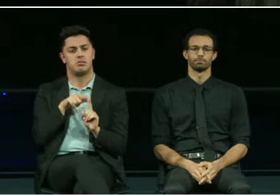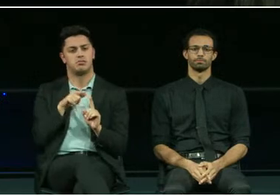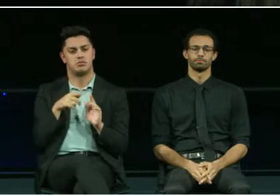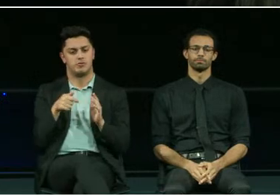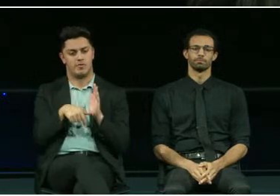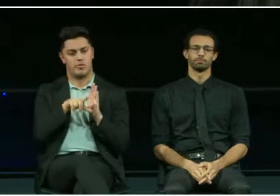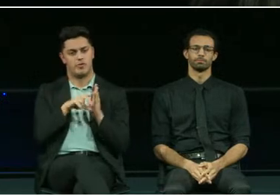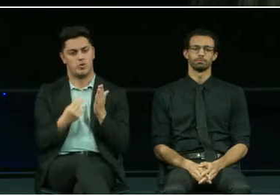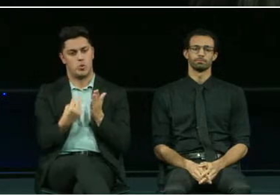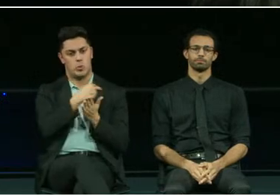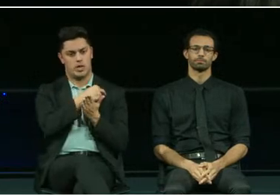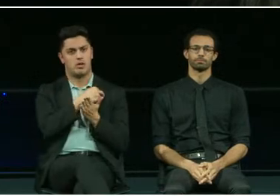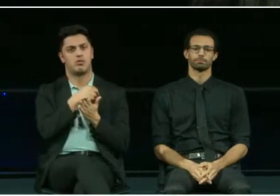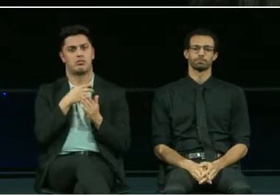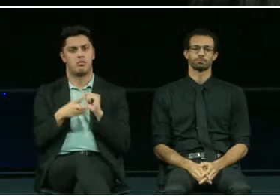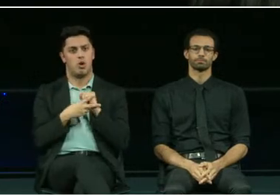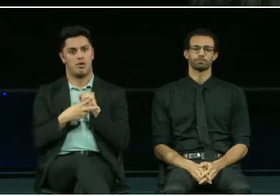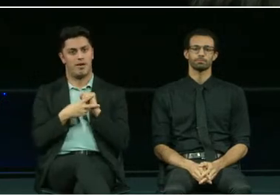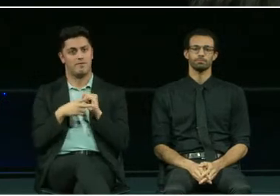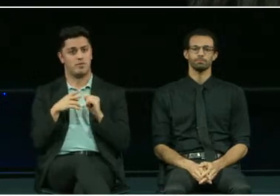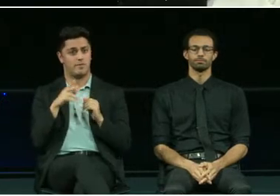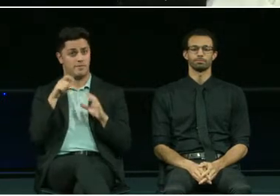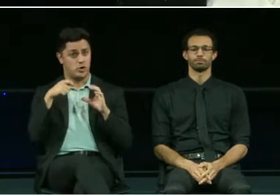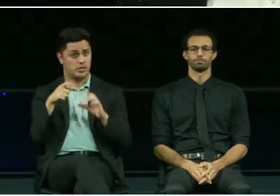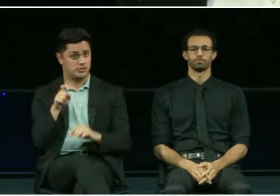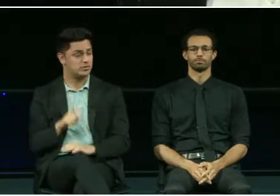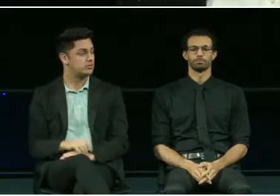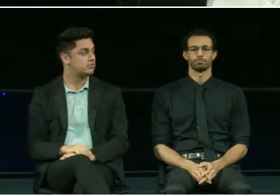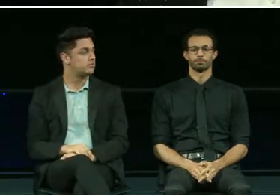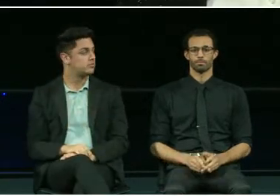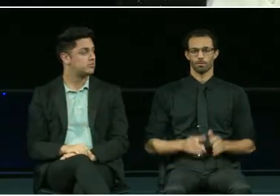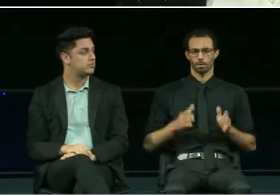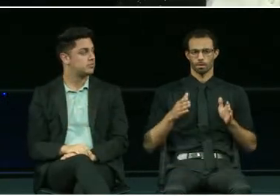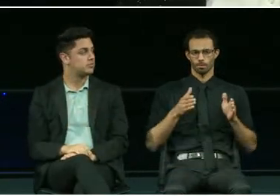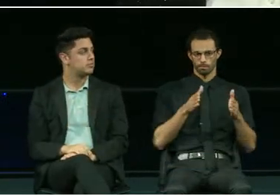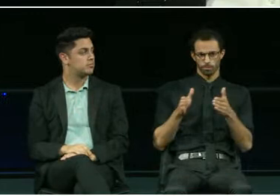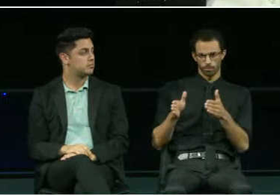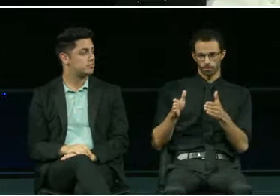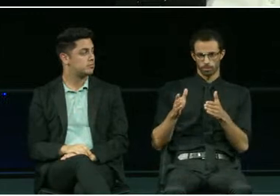reviewing the archival footage? Pivoted in the storyline? Yes.